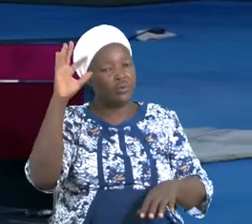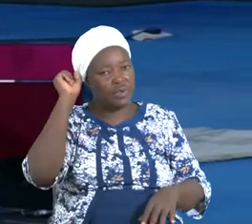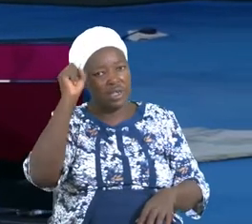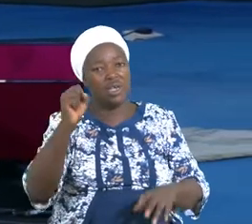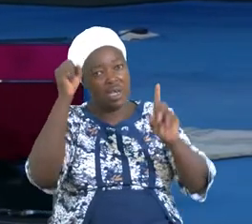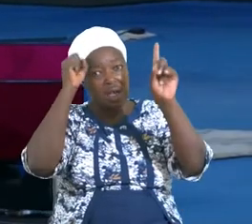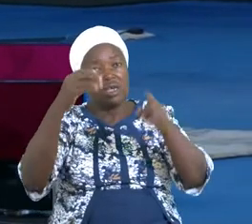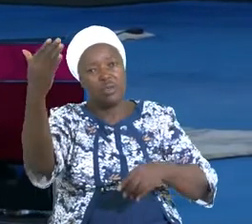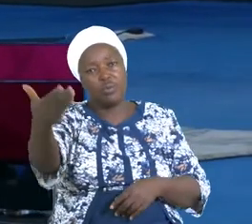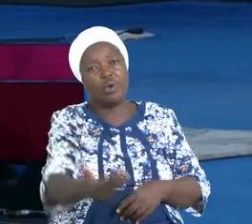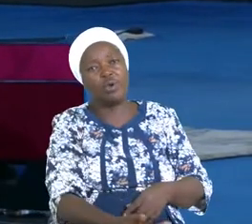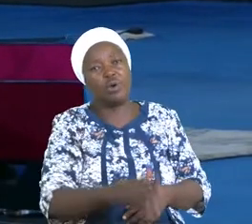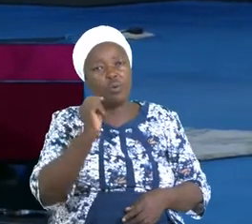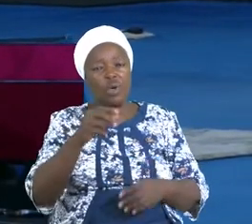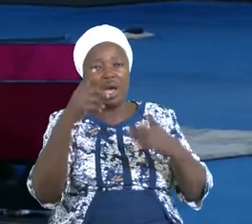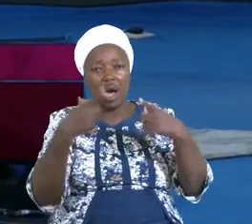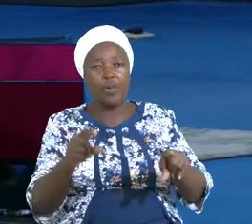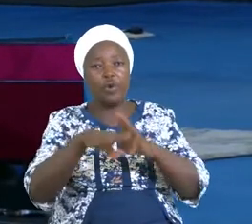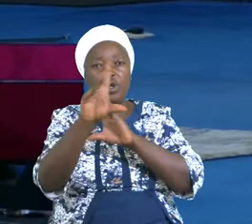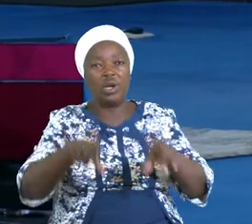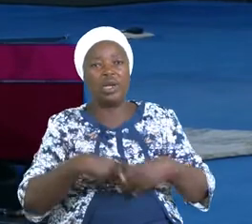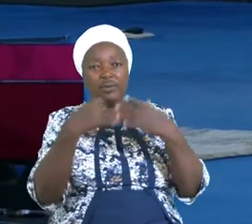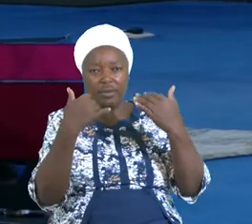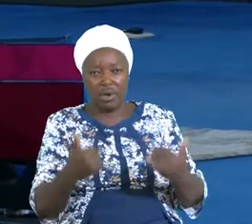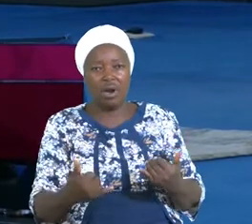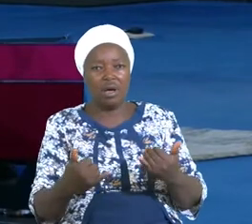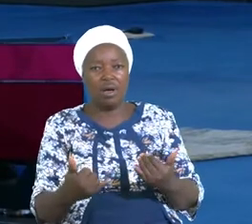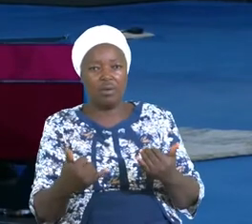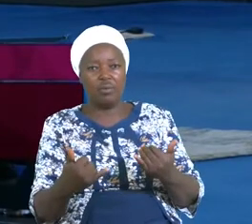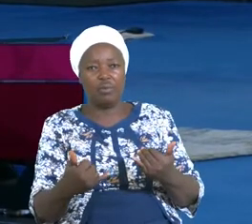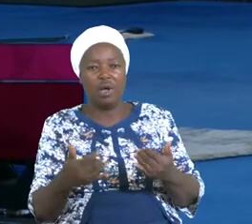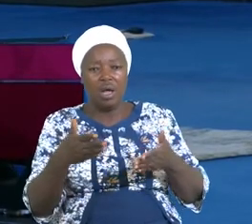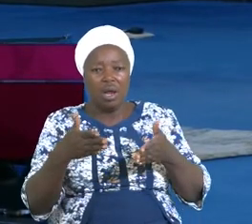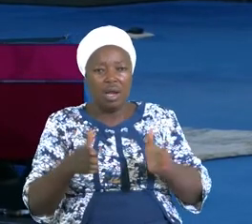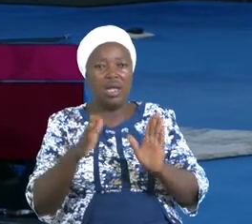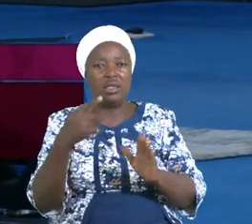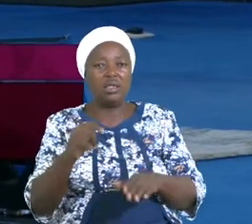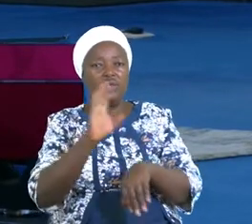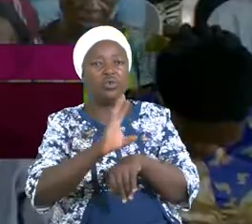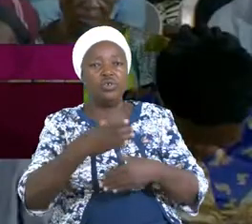effect in your life right now. Let the church say amen. Amen.